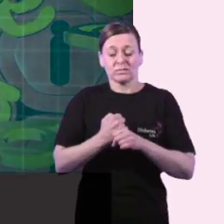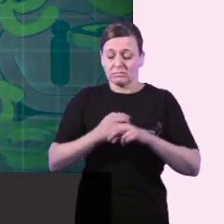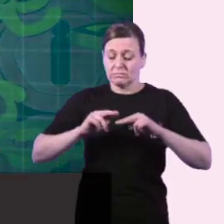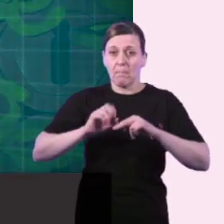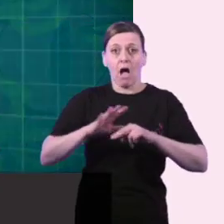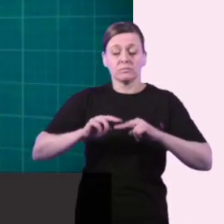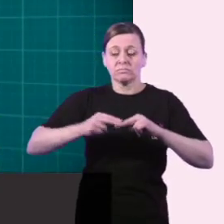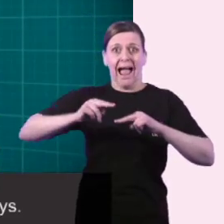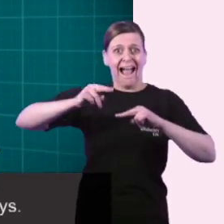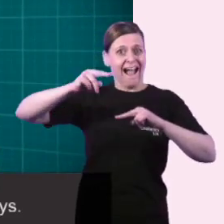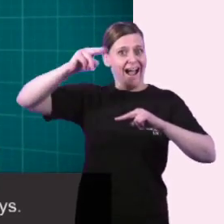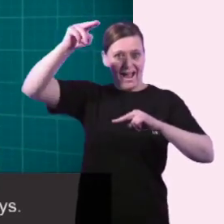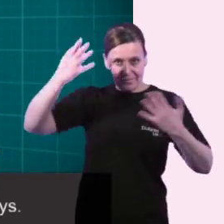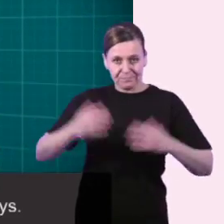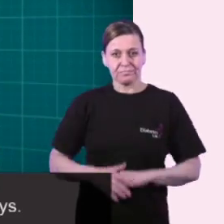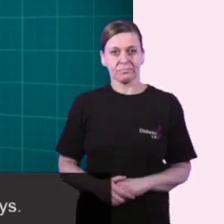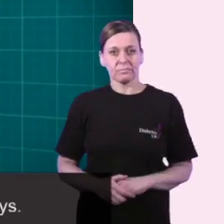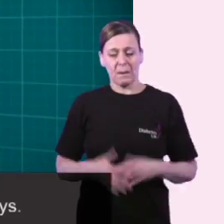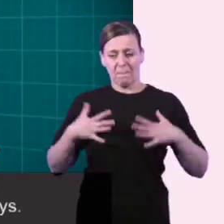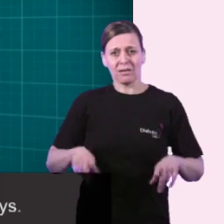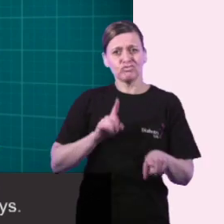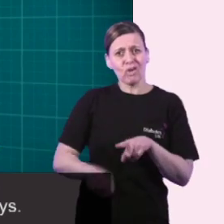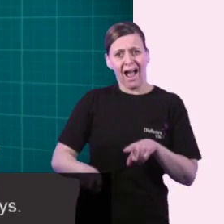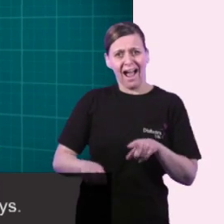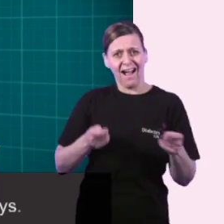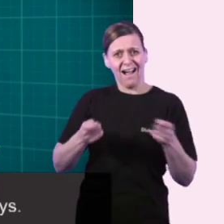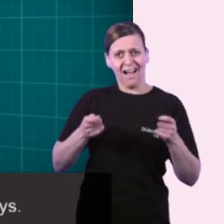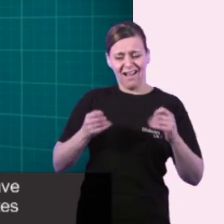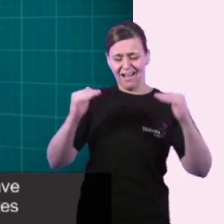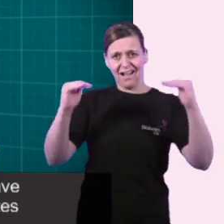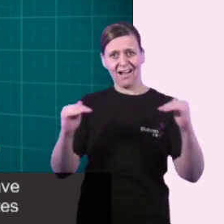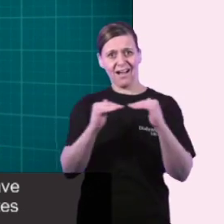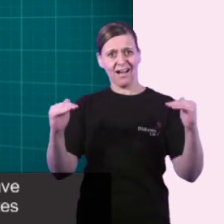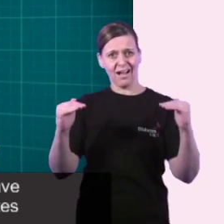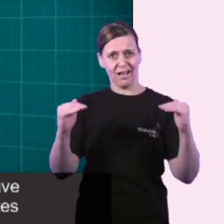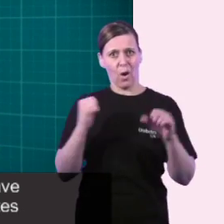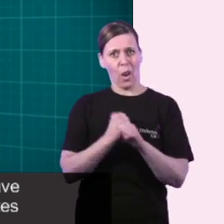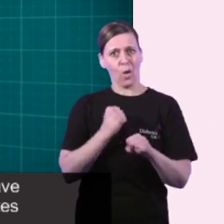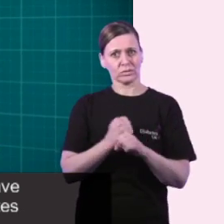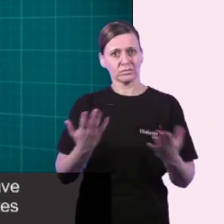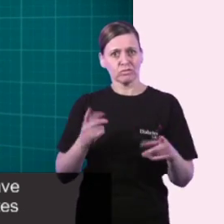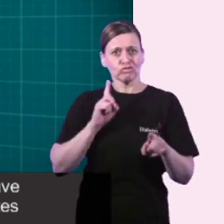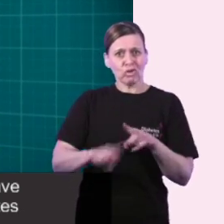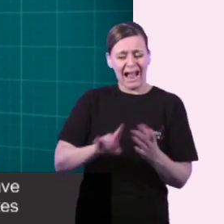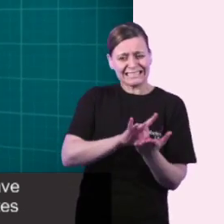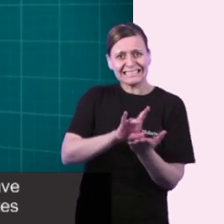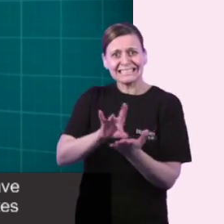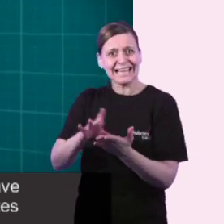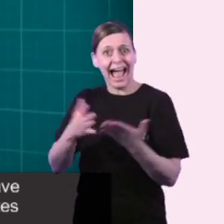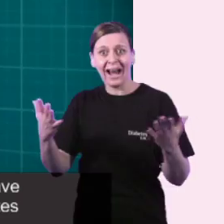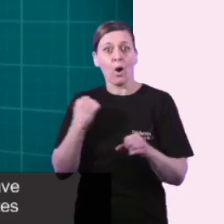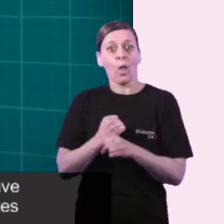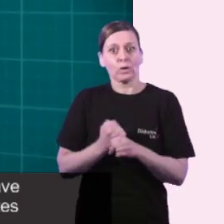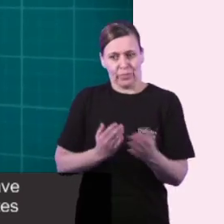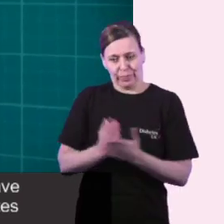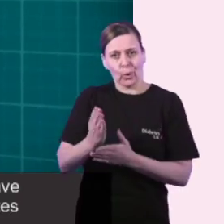rid of glucose through the kidneys. That's why people who have undiagnosed type